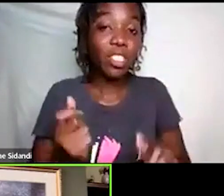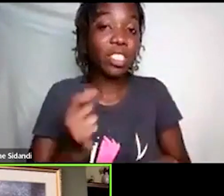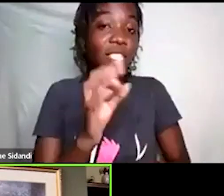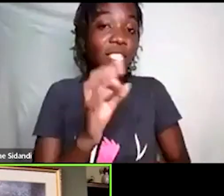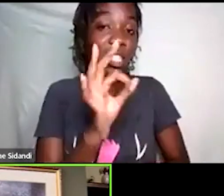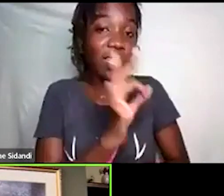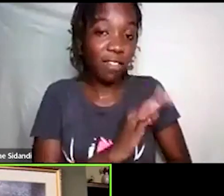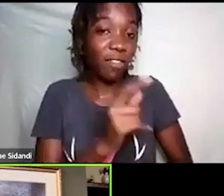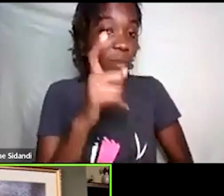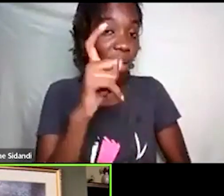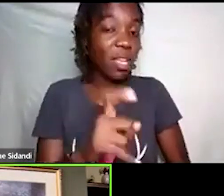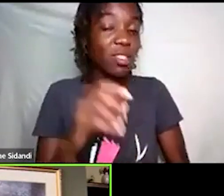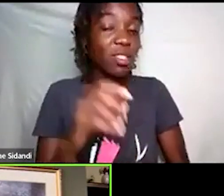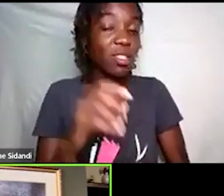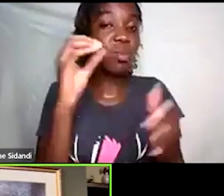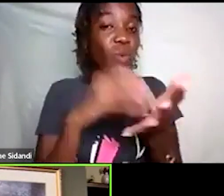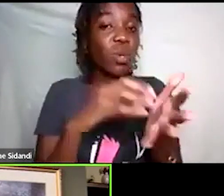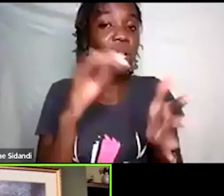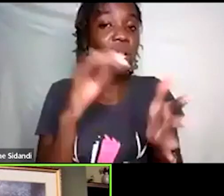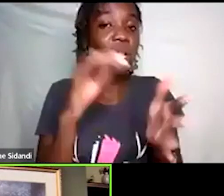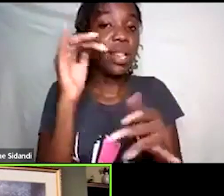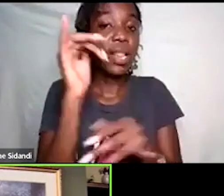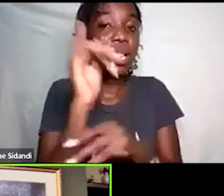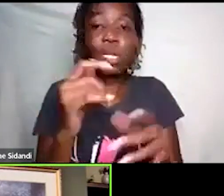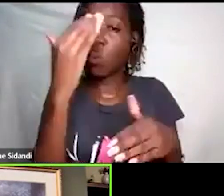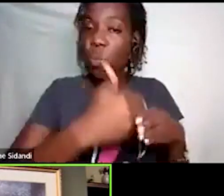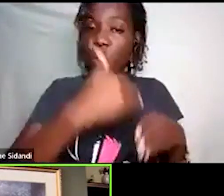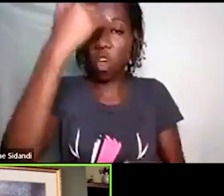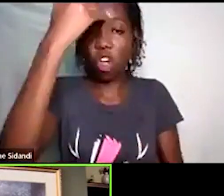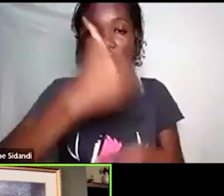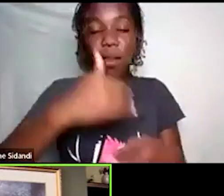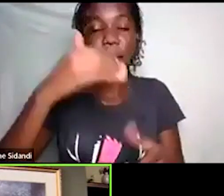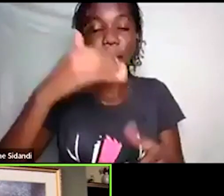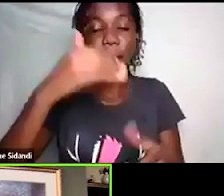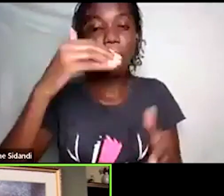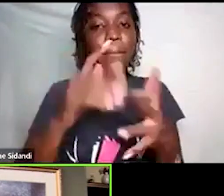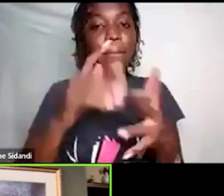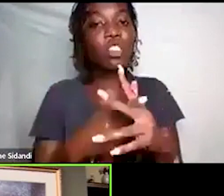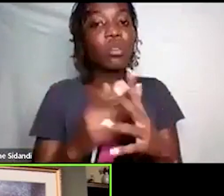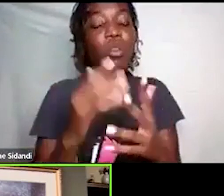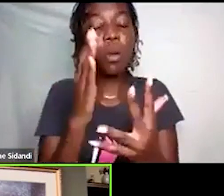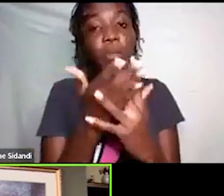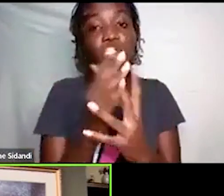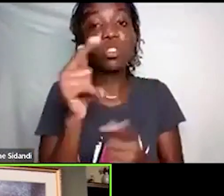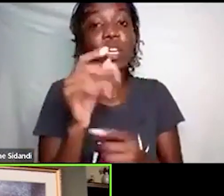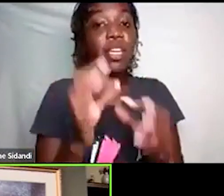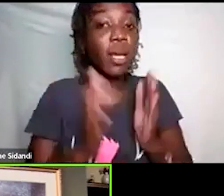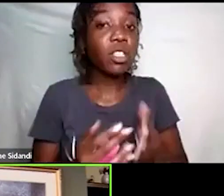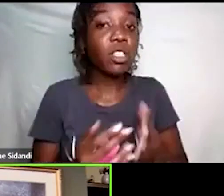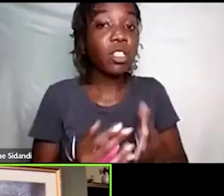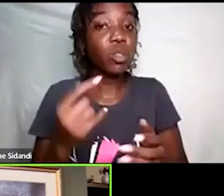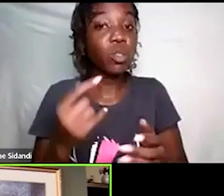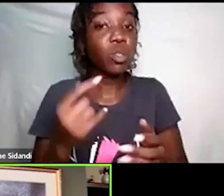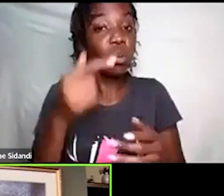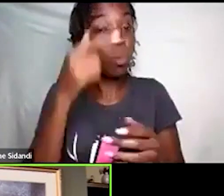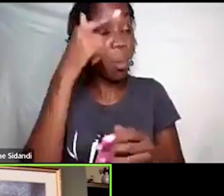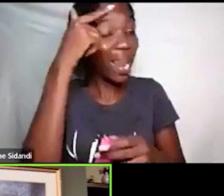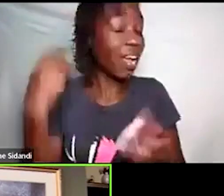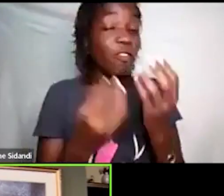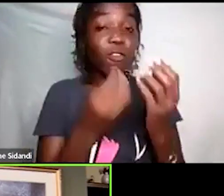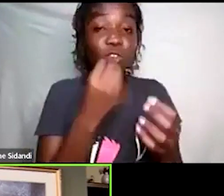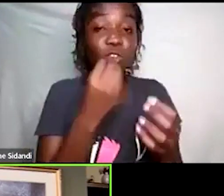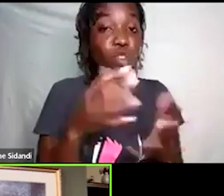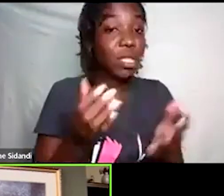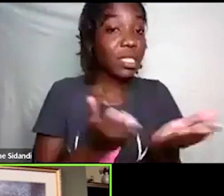that great wall in between you. If someone burnt food yesterday and didn't serve you food yesterday, leave that in the house.